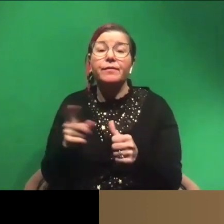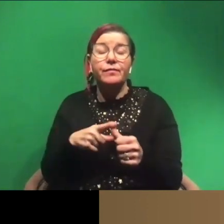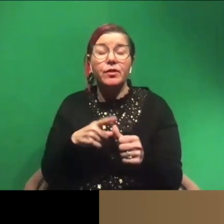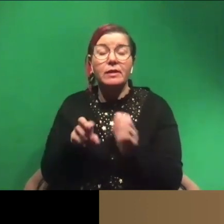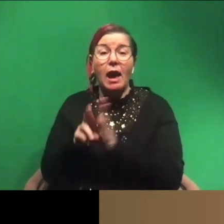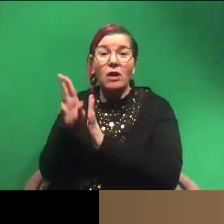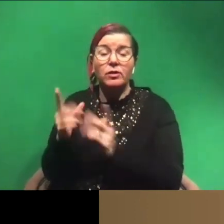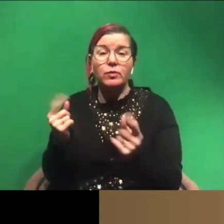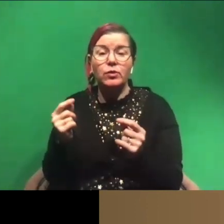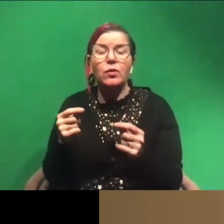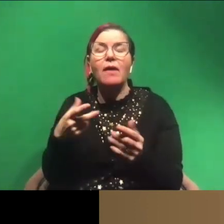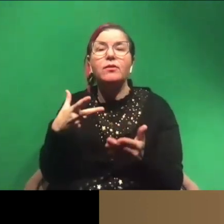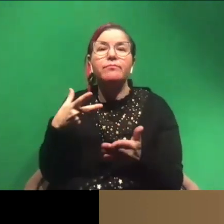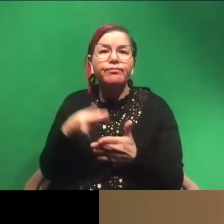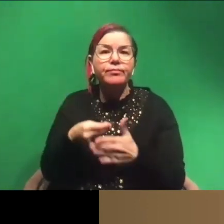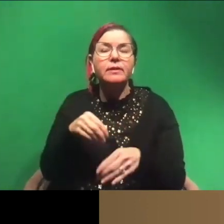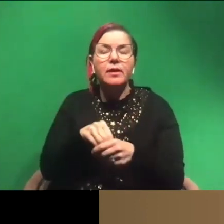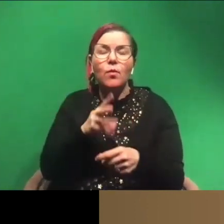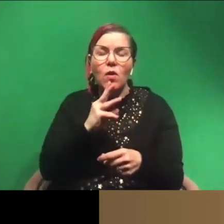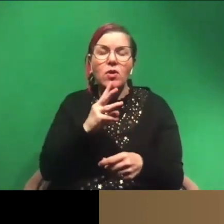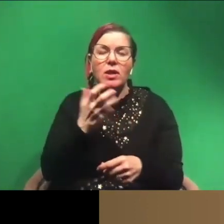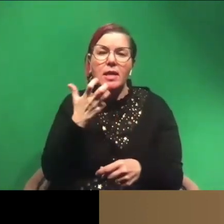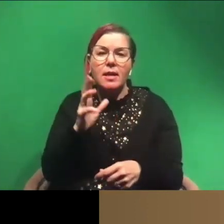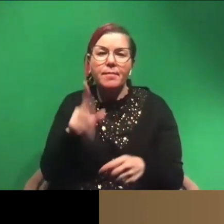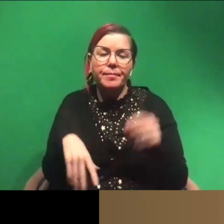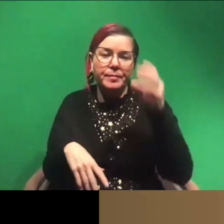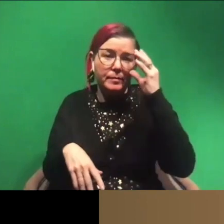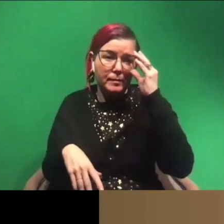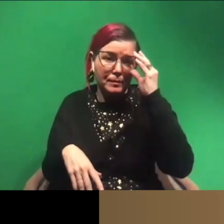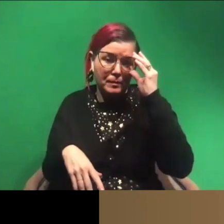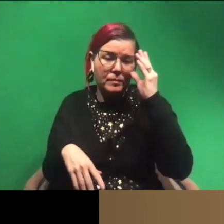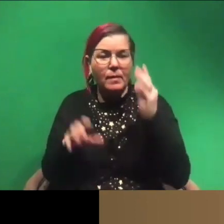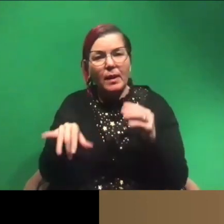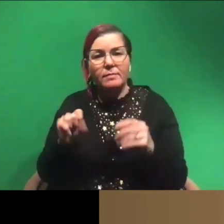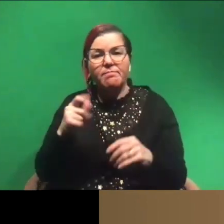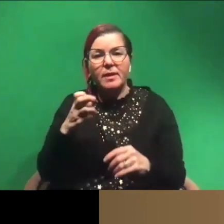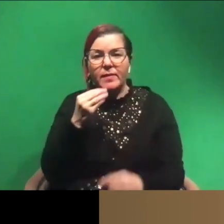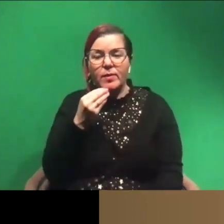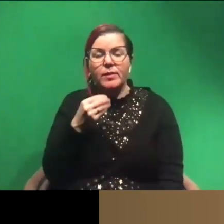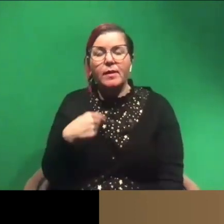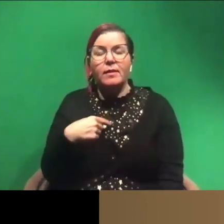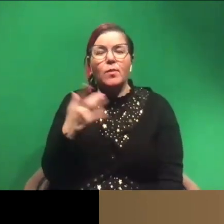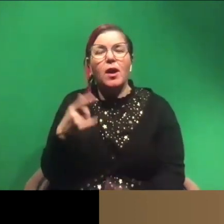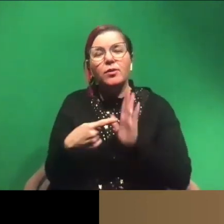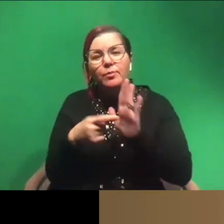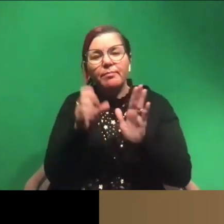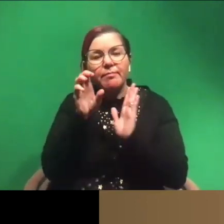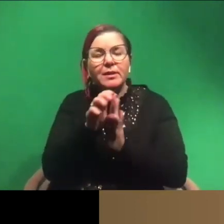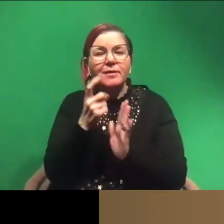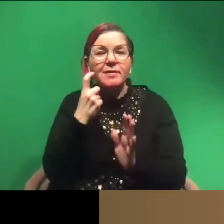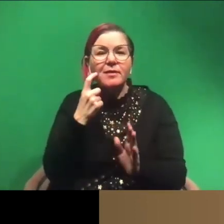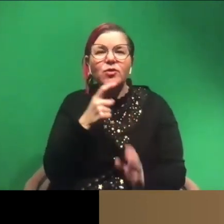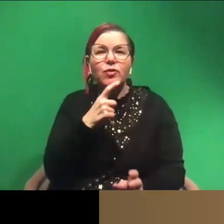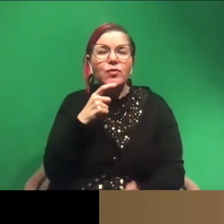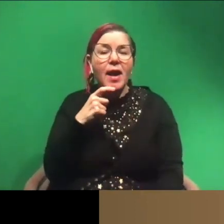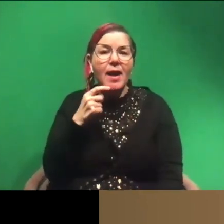is infuse it with water and then heat it up. And so that's space food. And so that's actually why I showed that picture of all of our dried